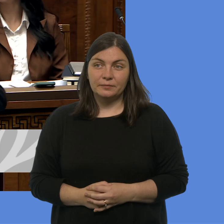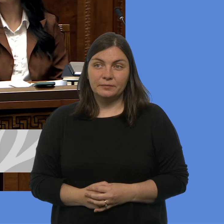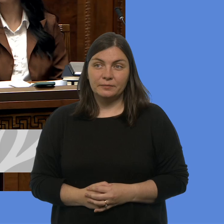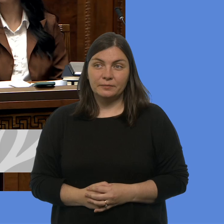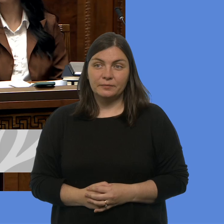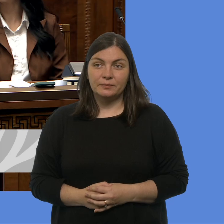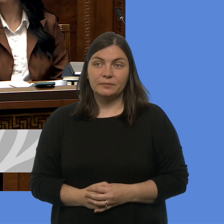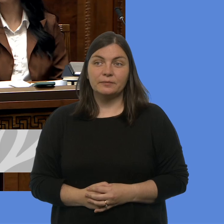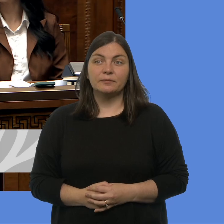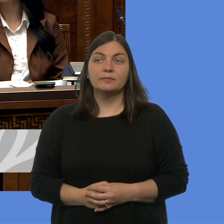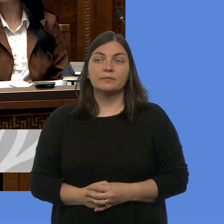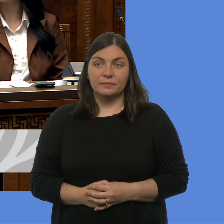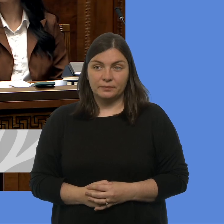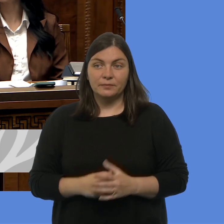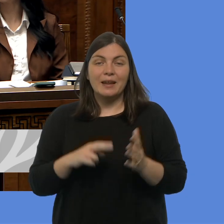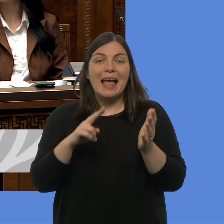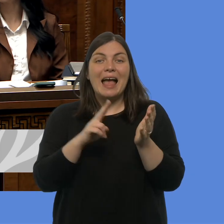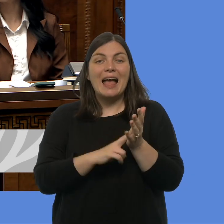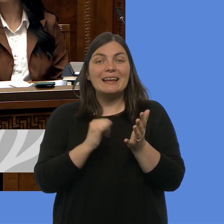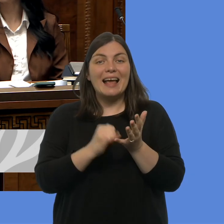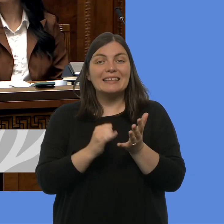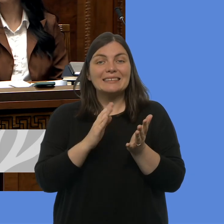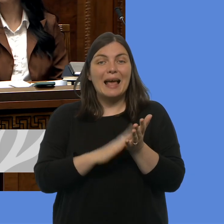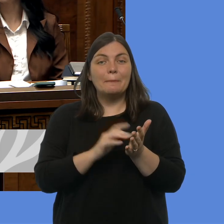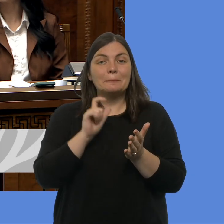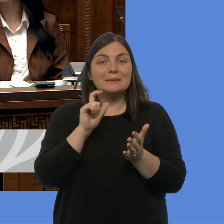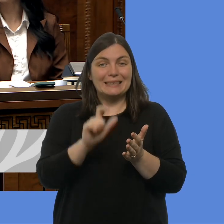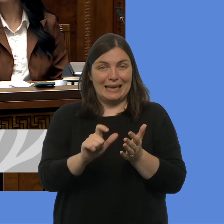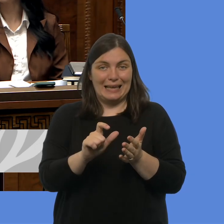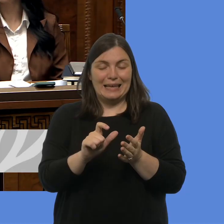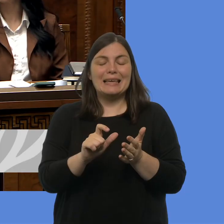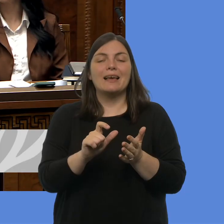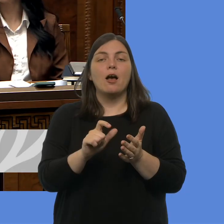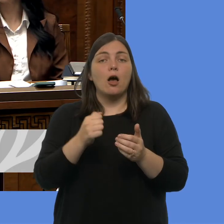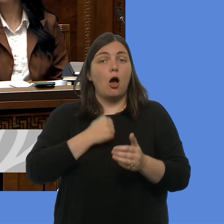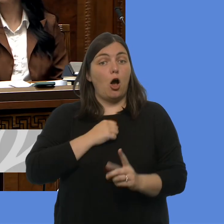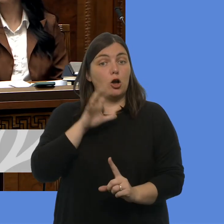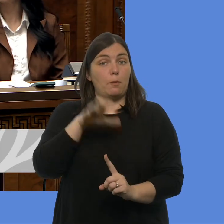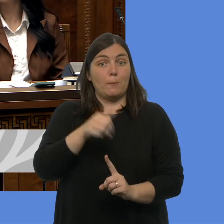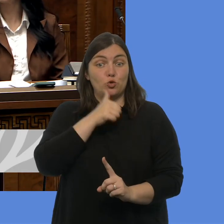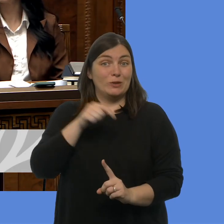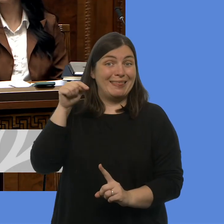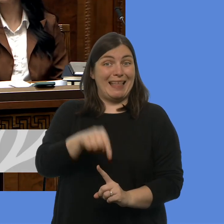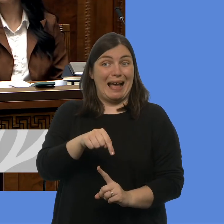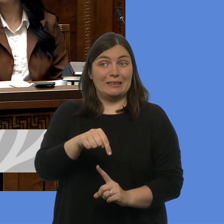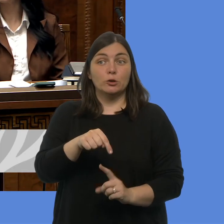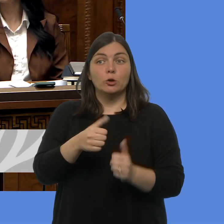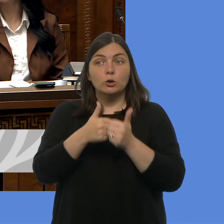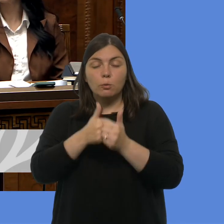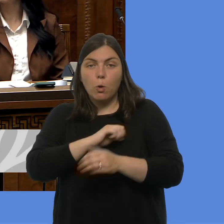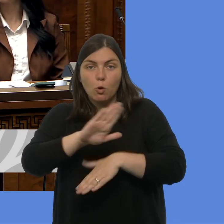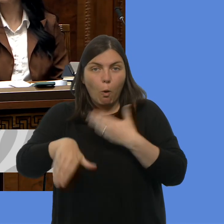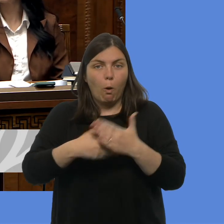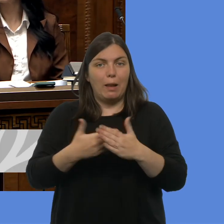Through the NSMC Joint Secretariat, our department supports the delivery of all activity under the auspices of the North-South Ministerial Council.